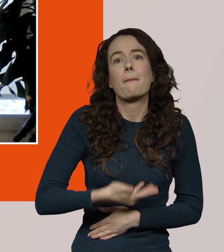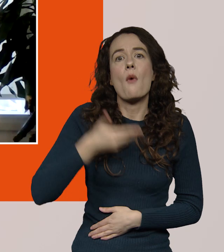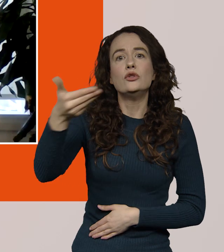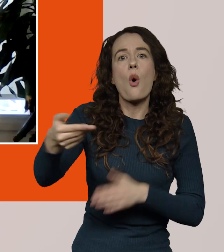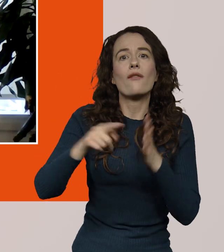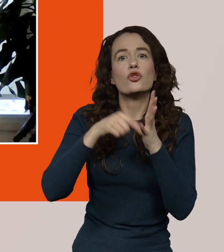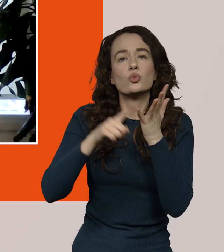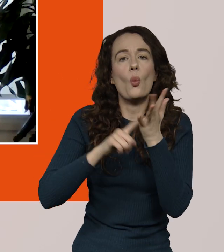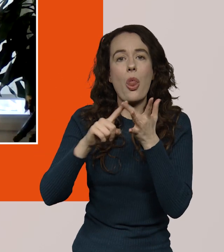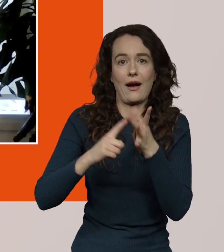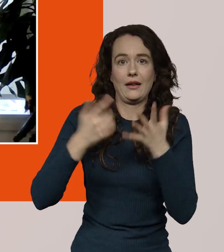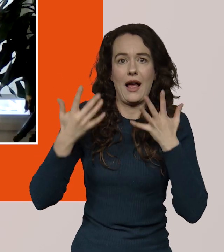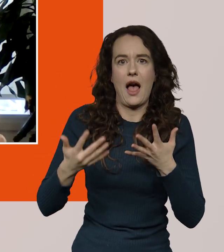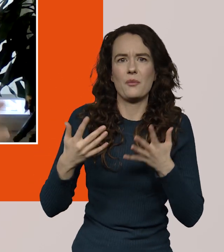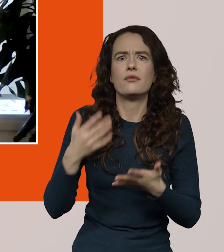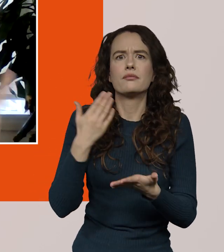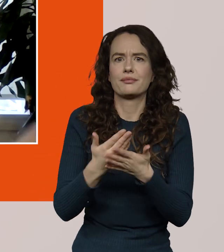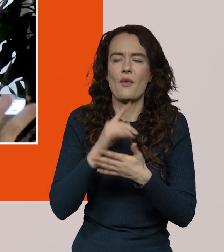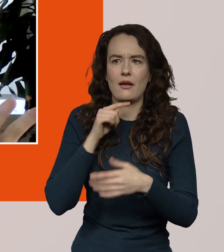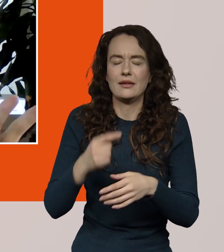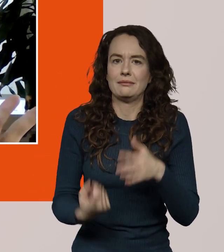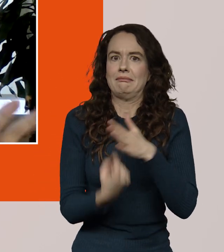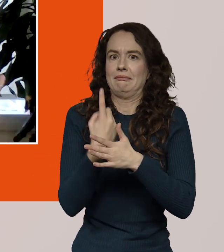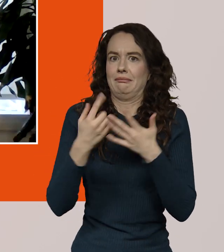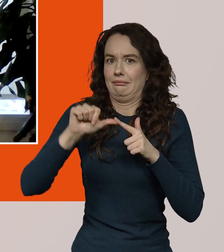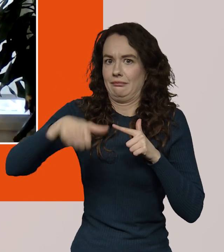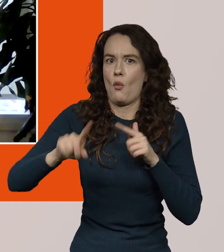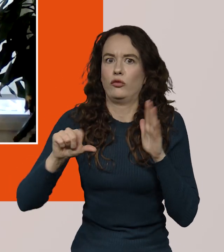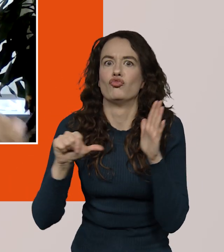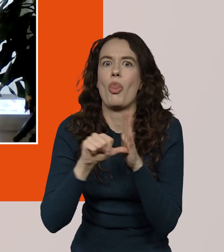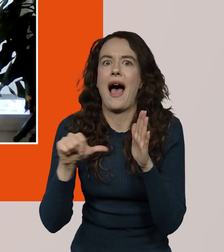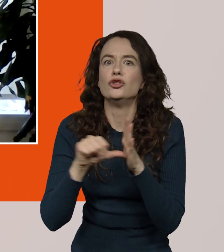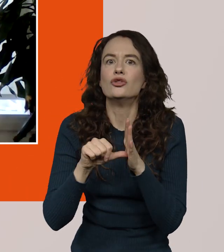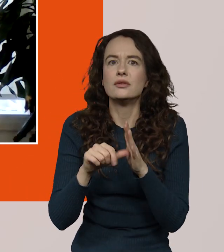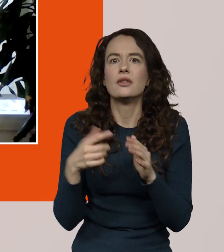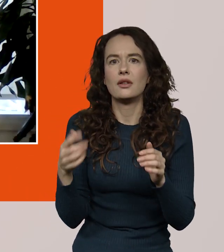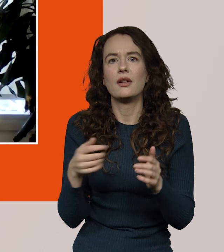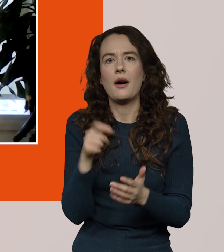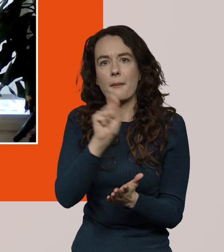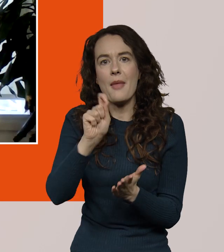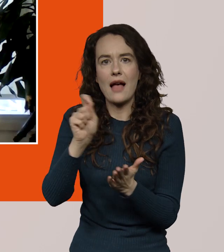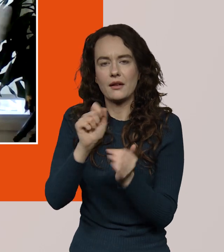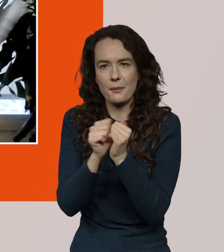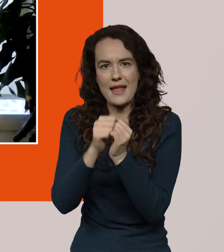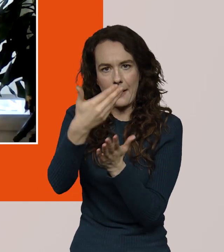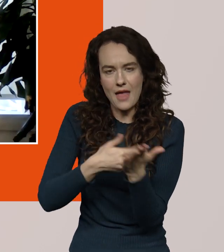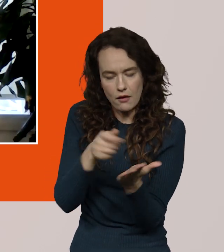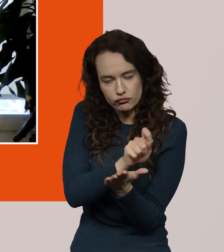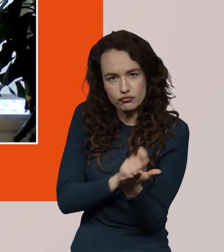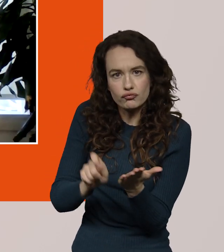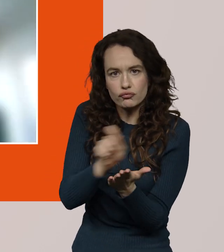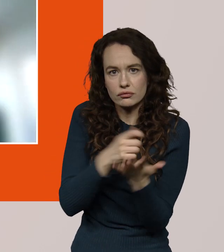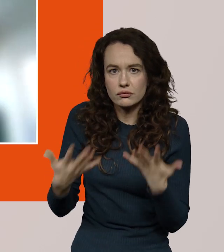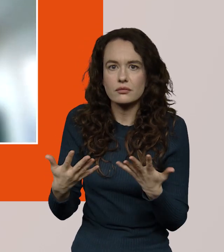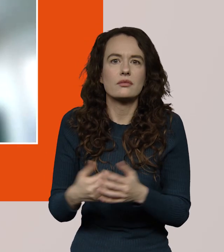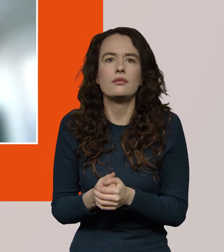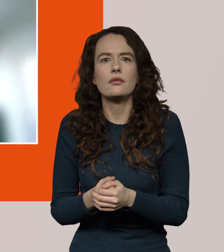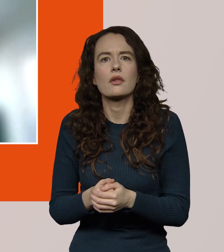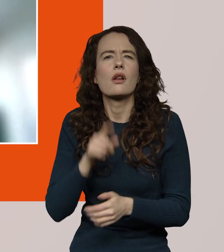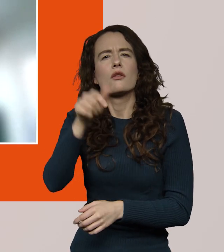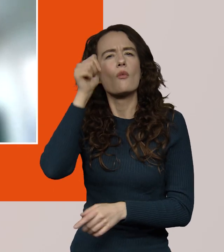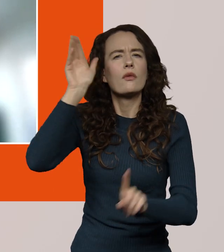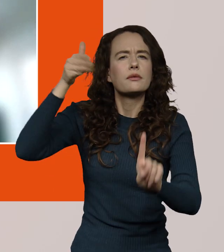of the way. I don't have a lot of family here, and he's been kind of like my mom, my dad, my sister, all in one, and just supported me and been more